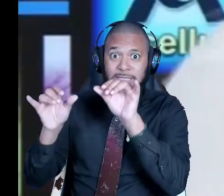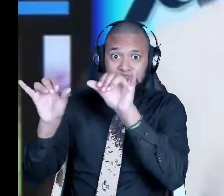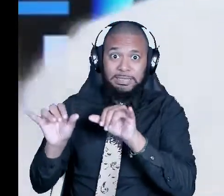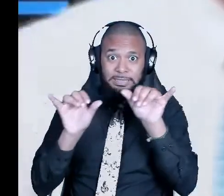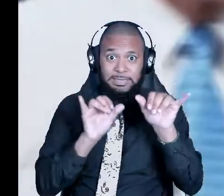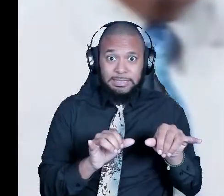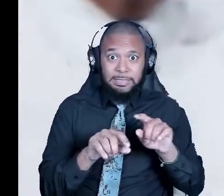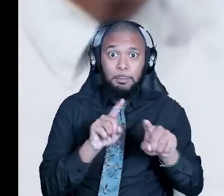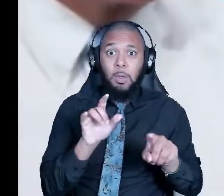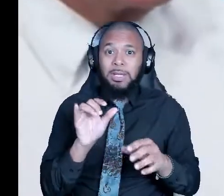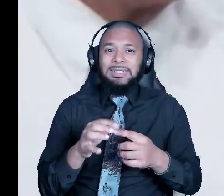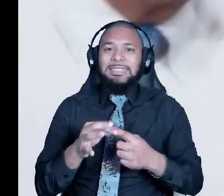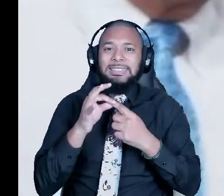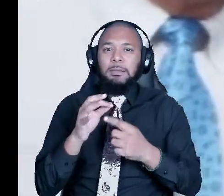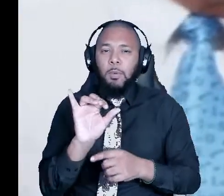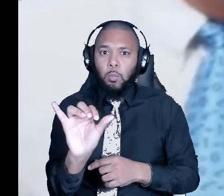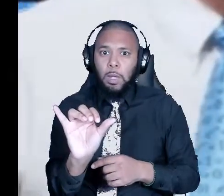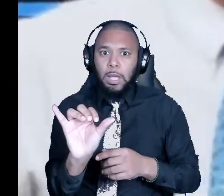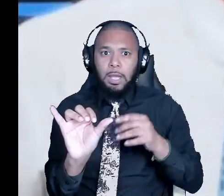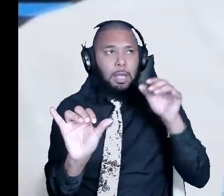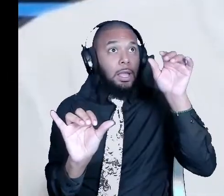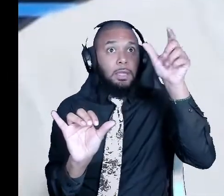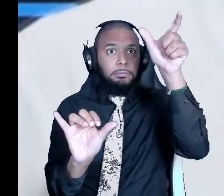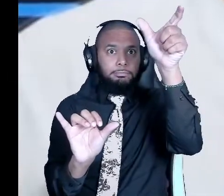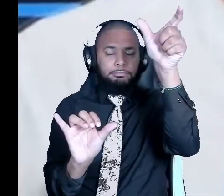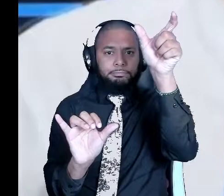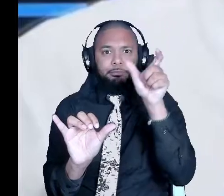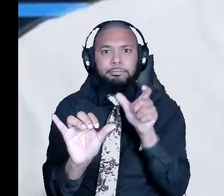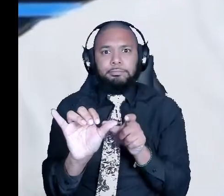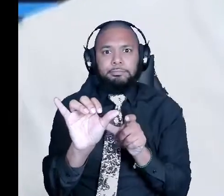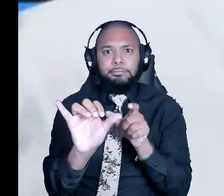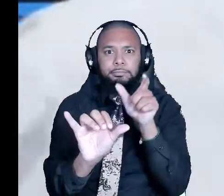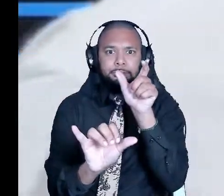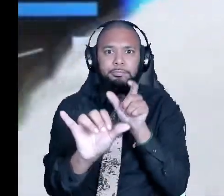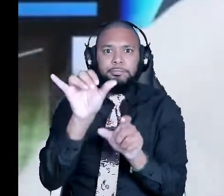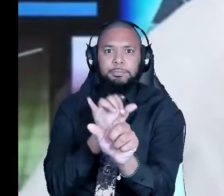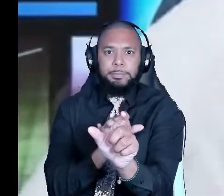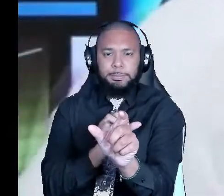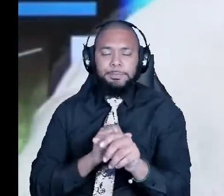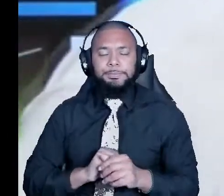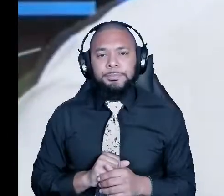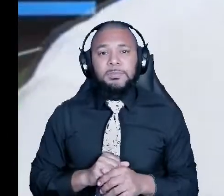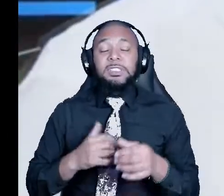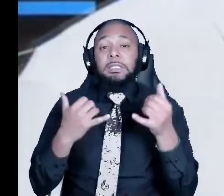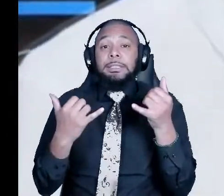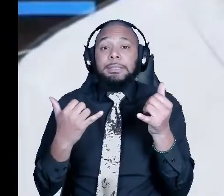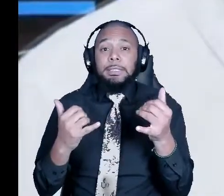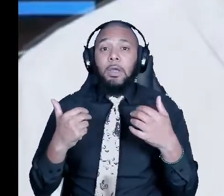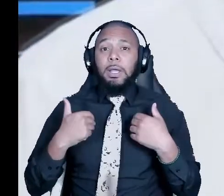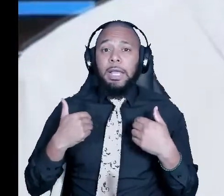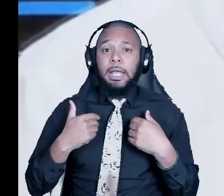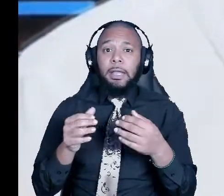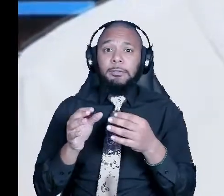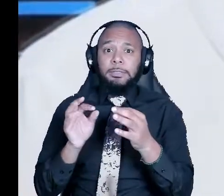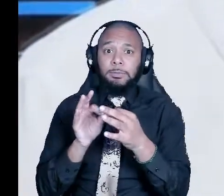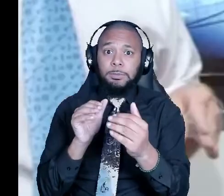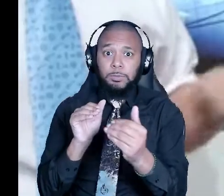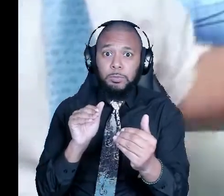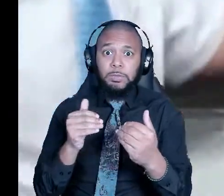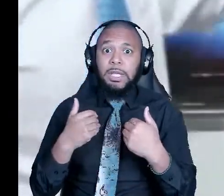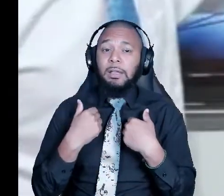put in y's substitute. And notice then when that happens, I now have an equation that only has one variable